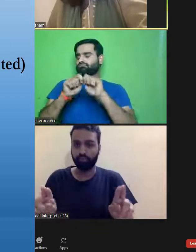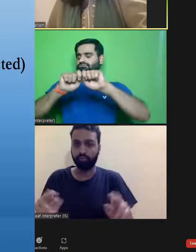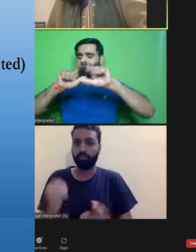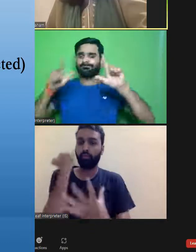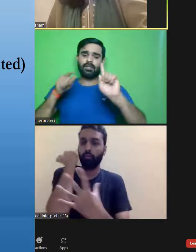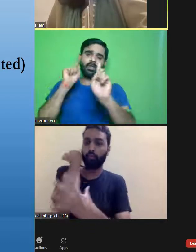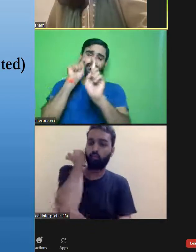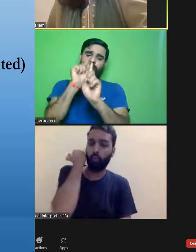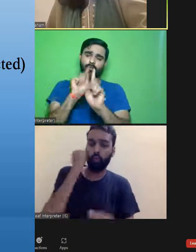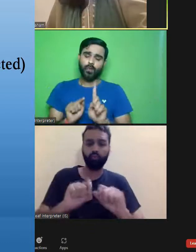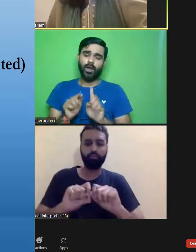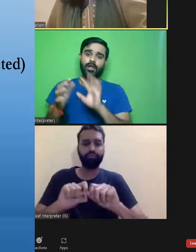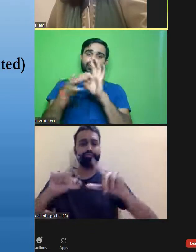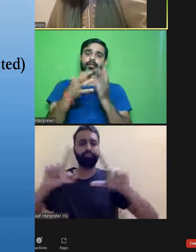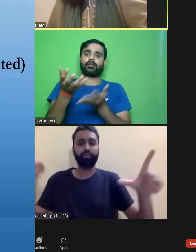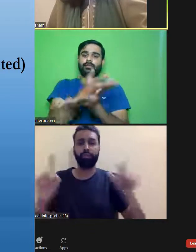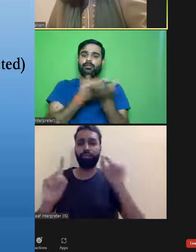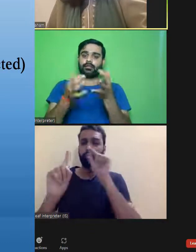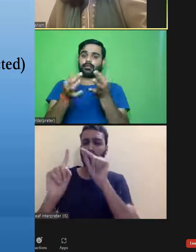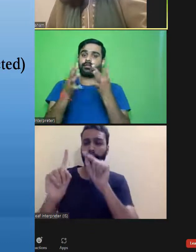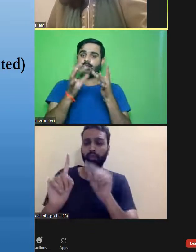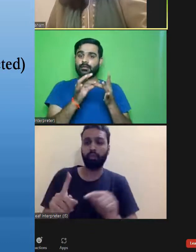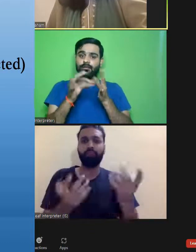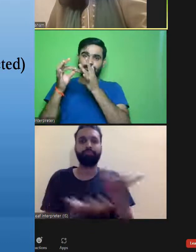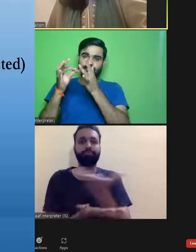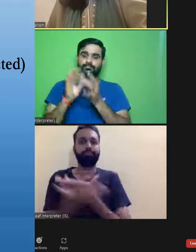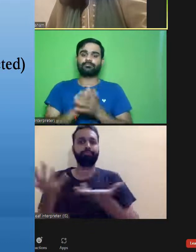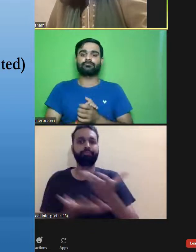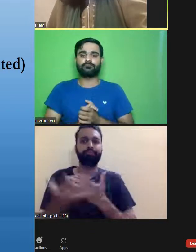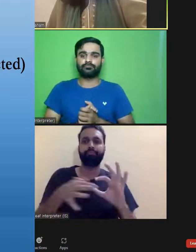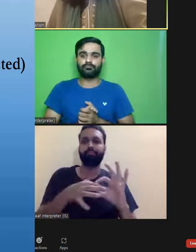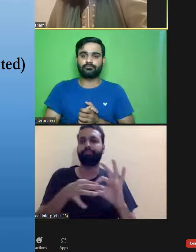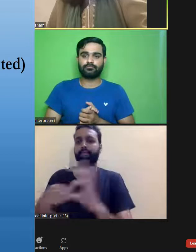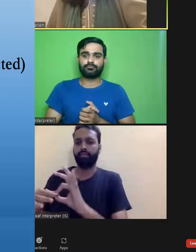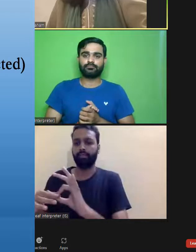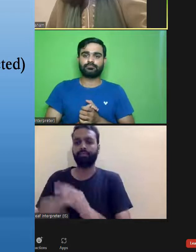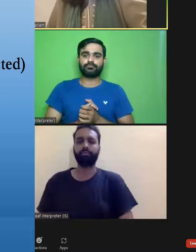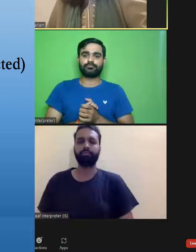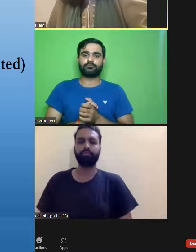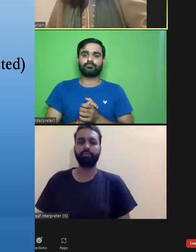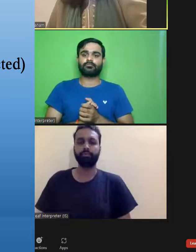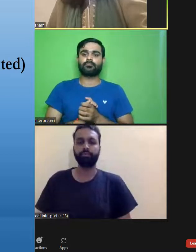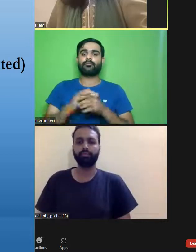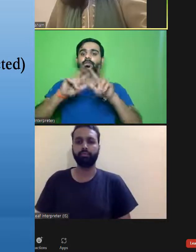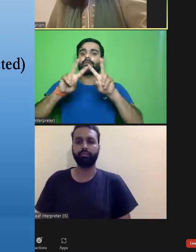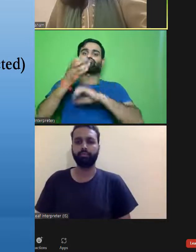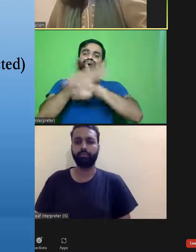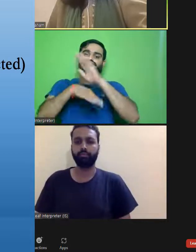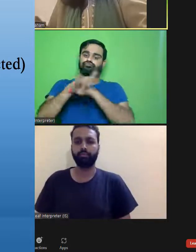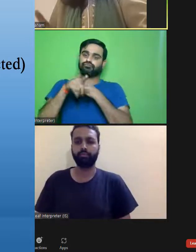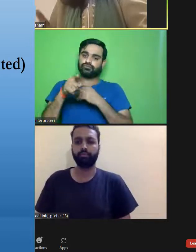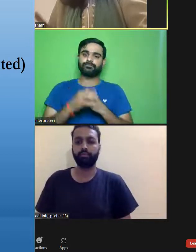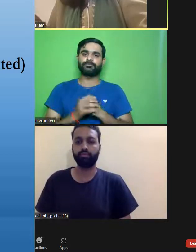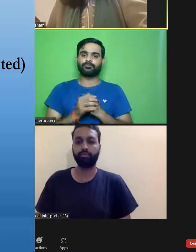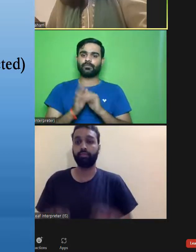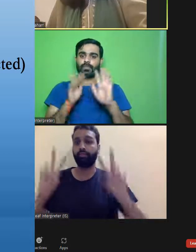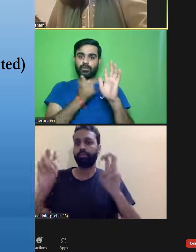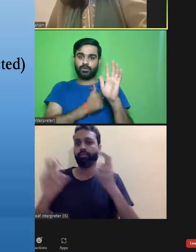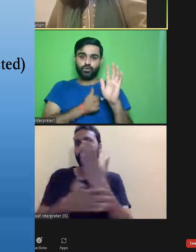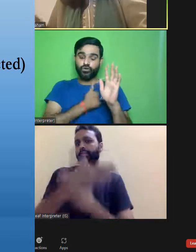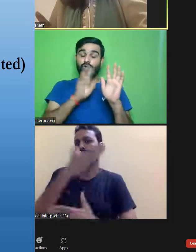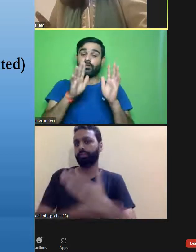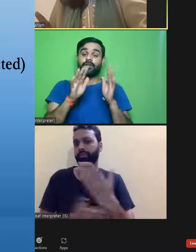the UN Special Rapporteur on persons with disability. UN